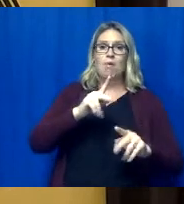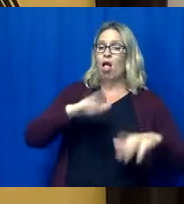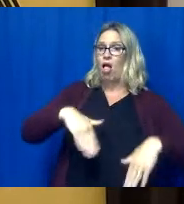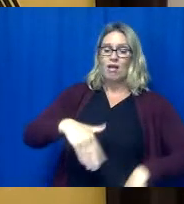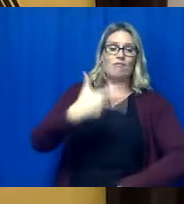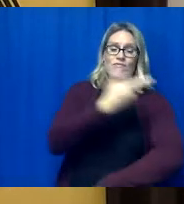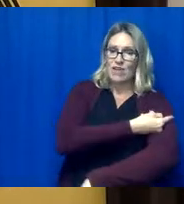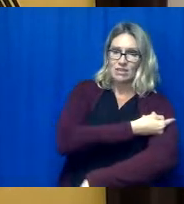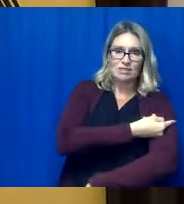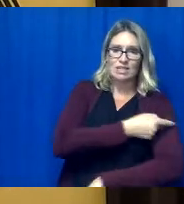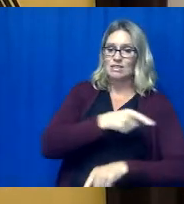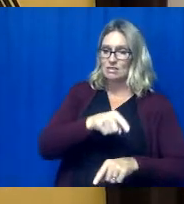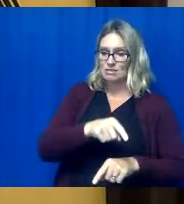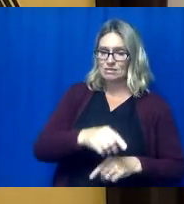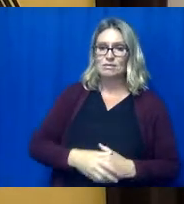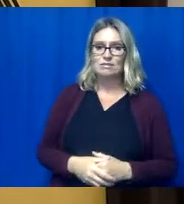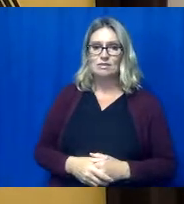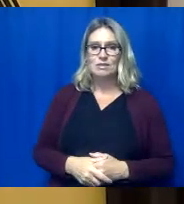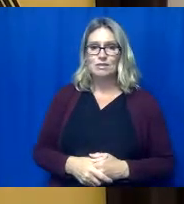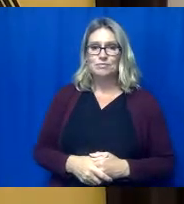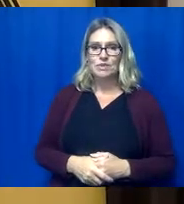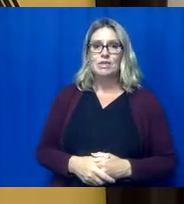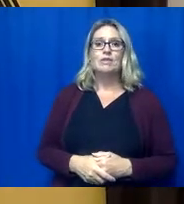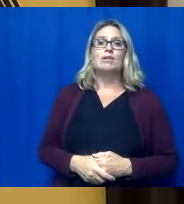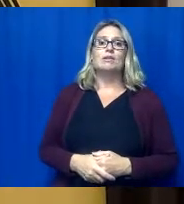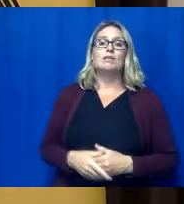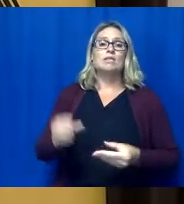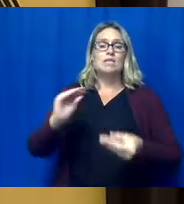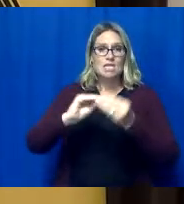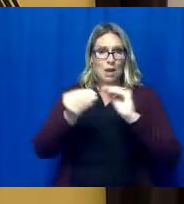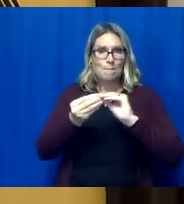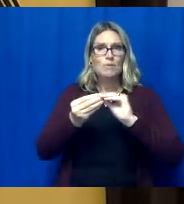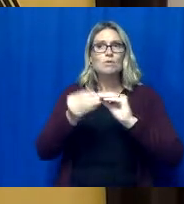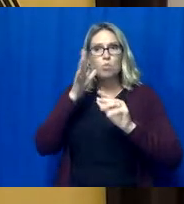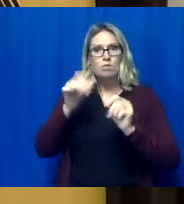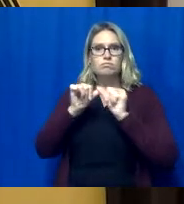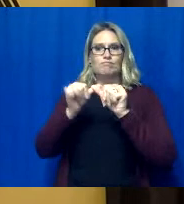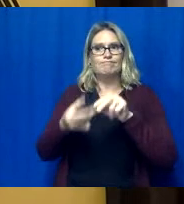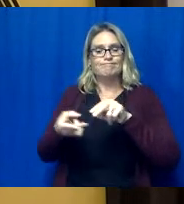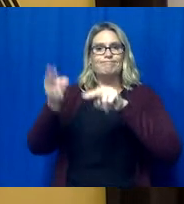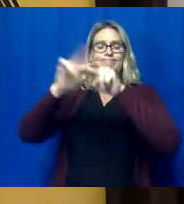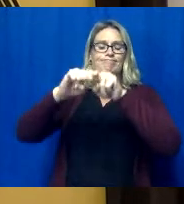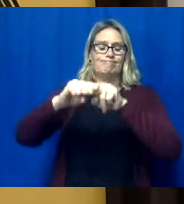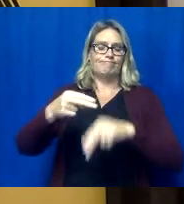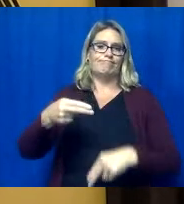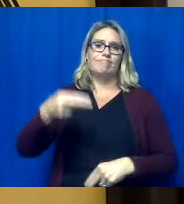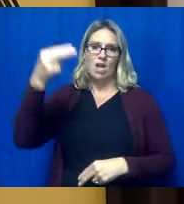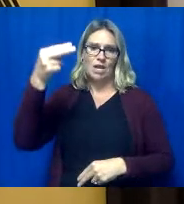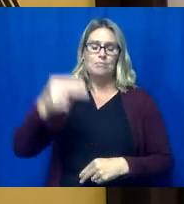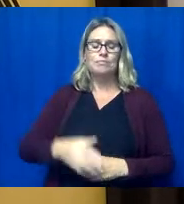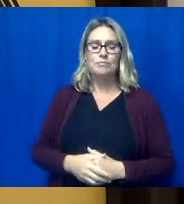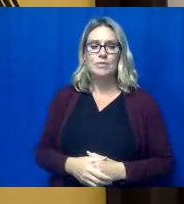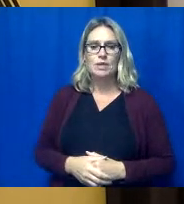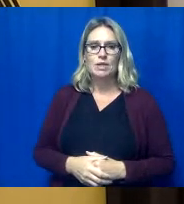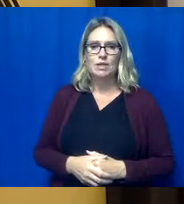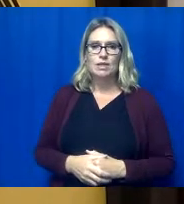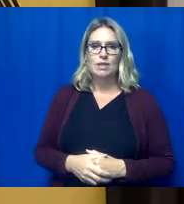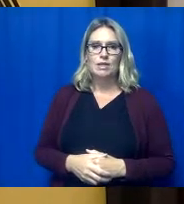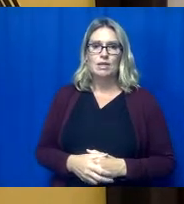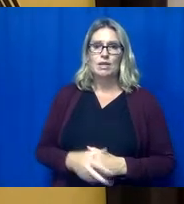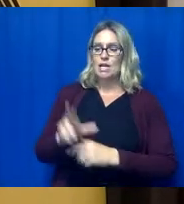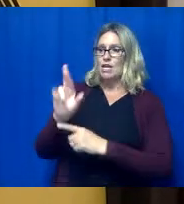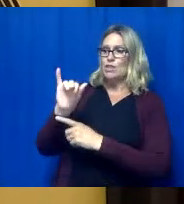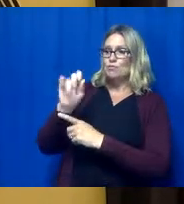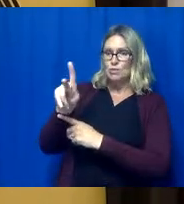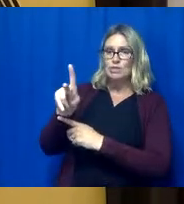the greater number of active cases are high, and the risks are